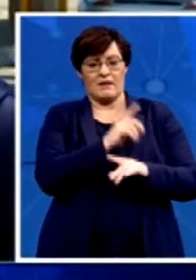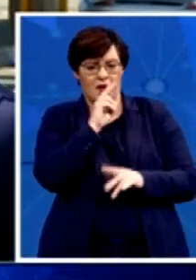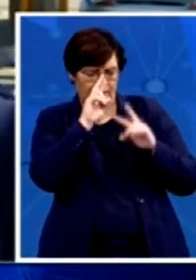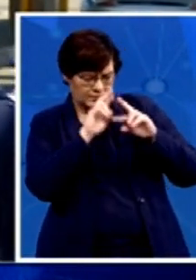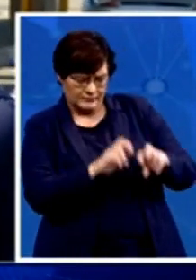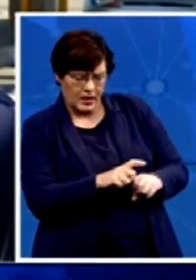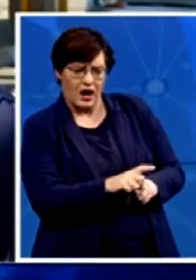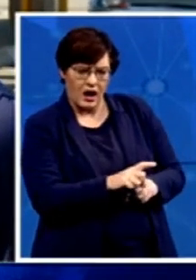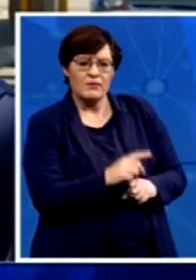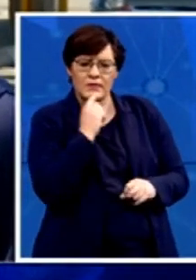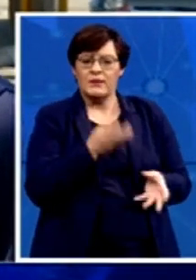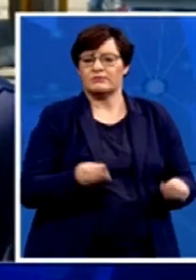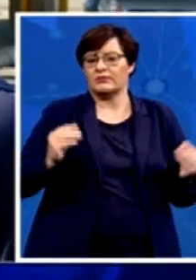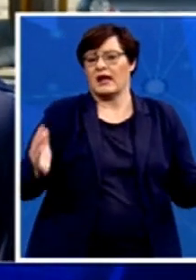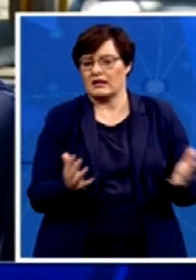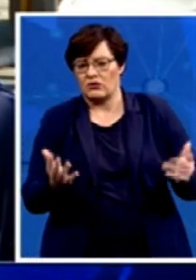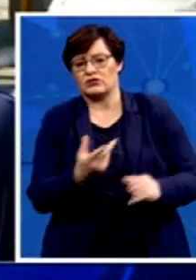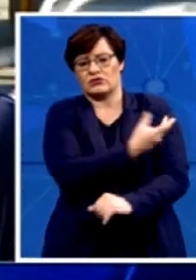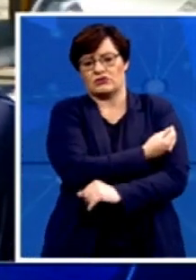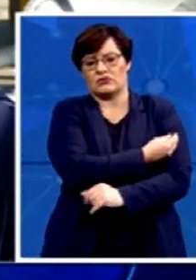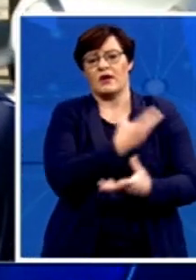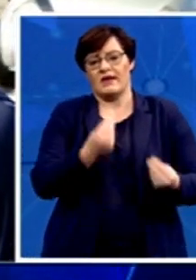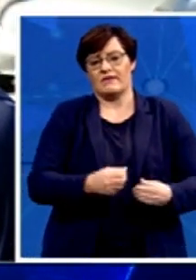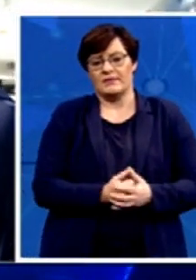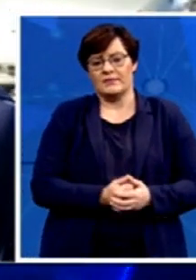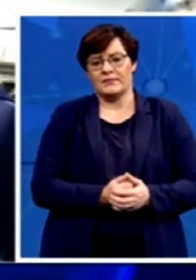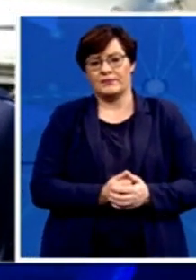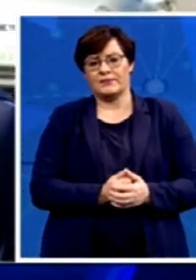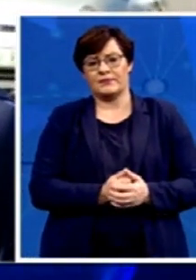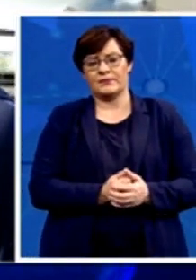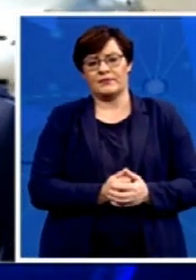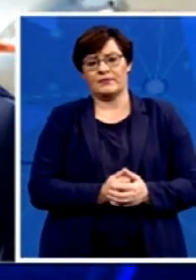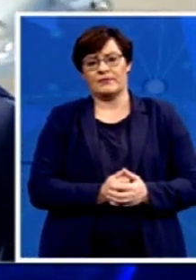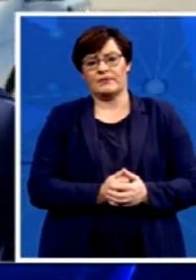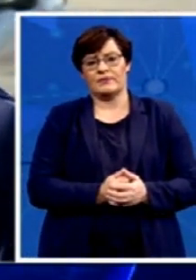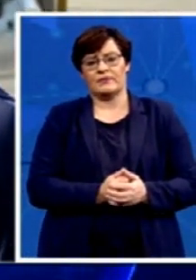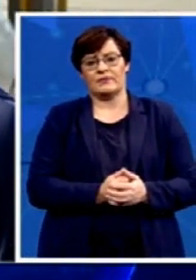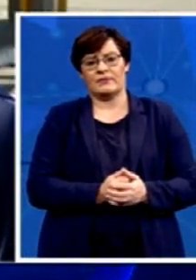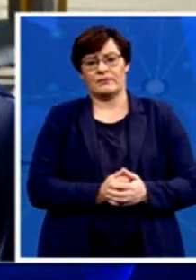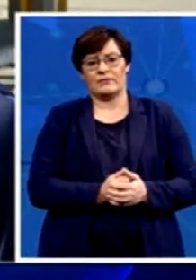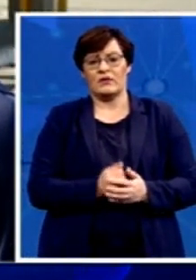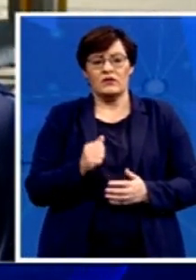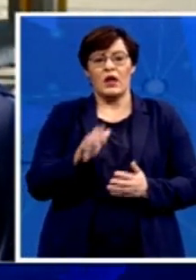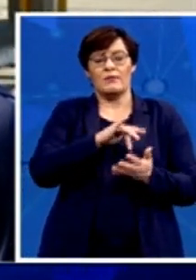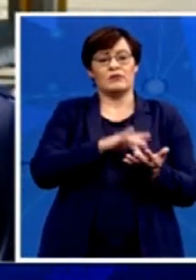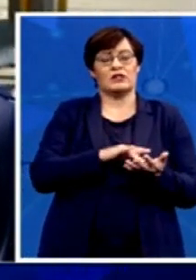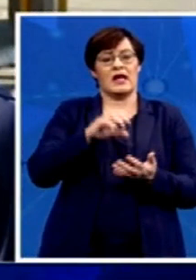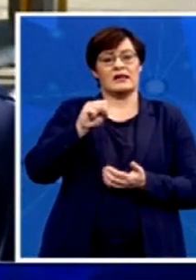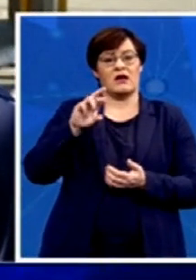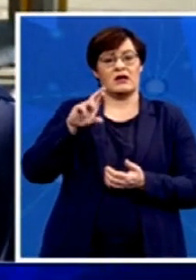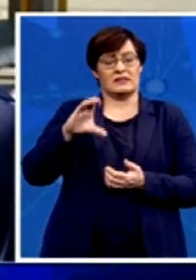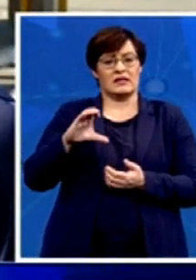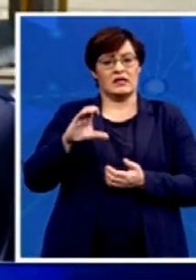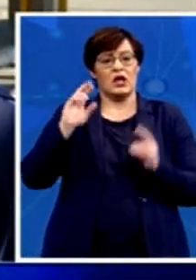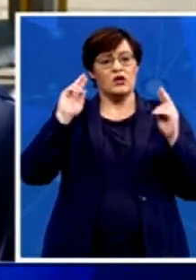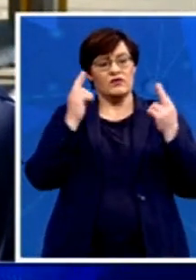that students do vaccinate. I know that when this topic started, your position as the SRC was that the university should rather focus on encouraging students